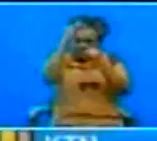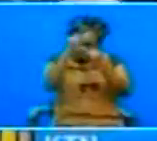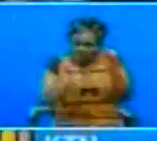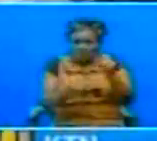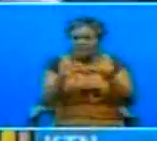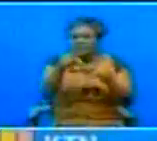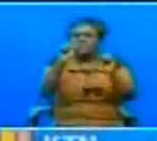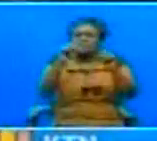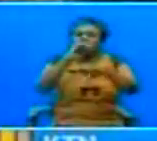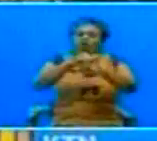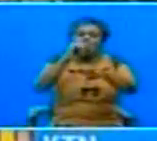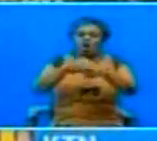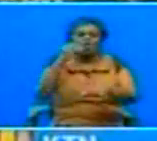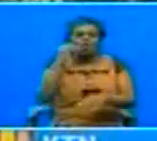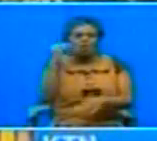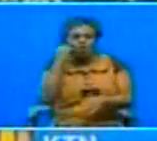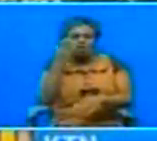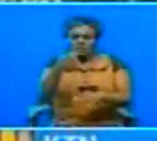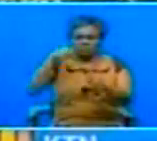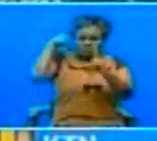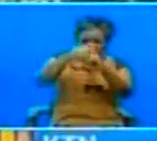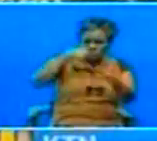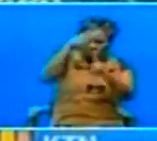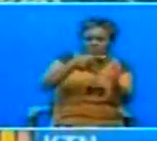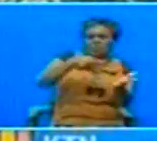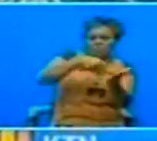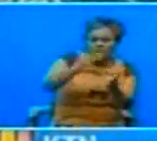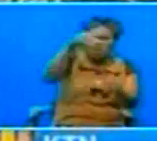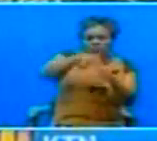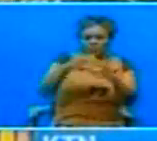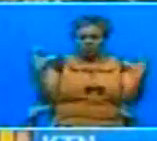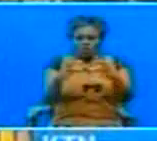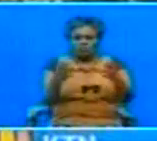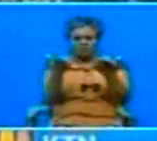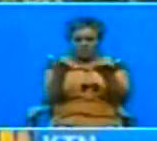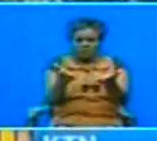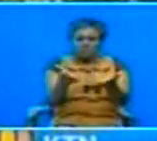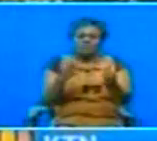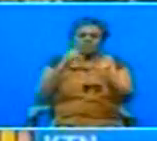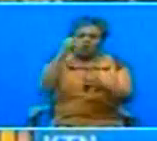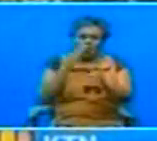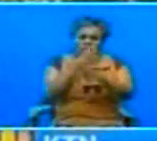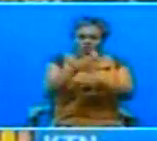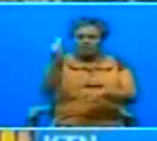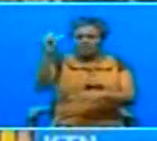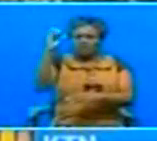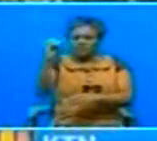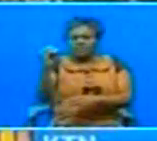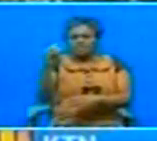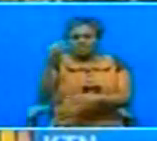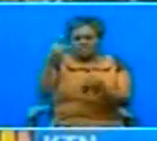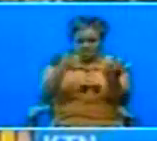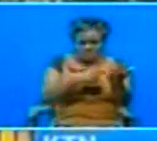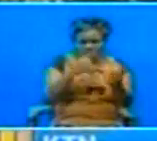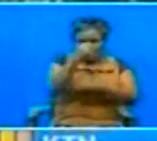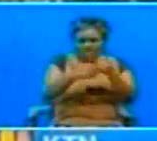where they call home. It is a fight for compensation among the Talai clan that has taken them over 50 years and counting. A